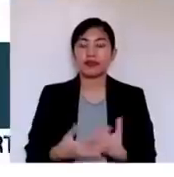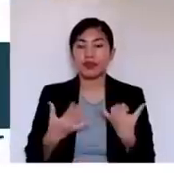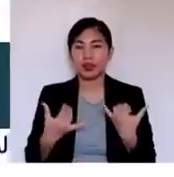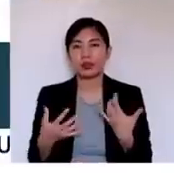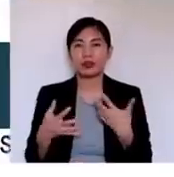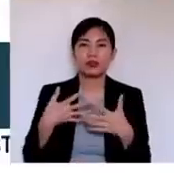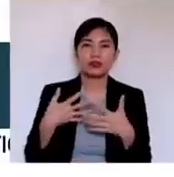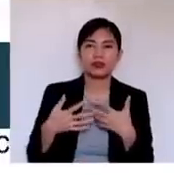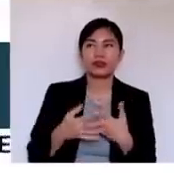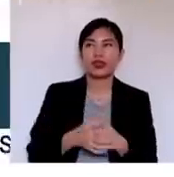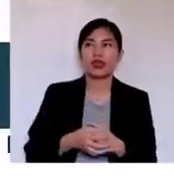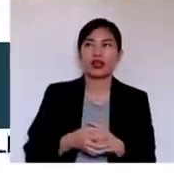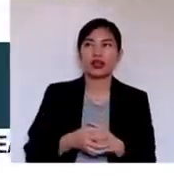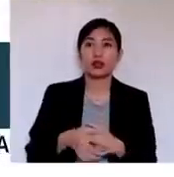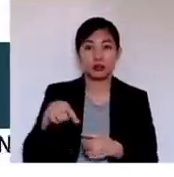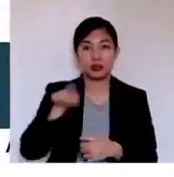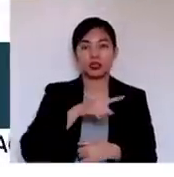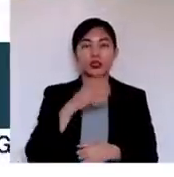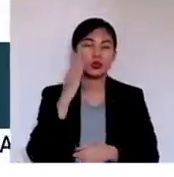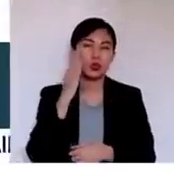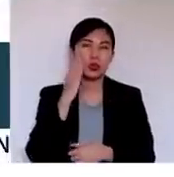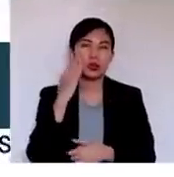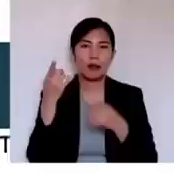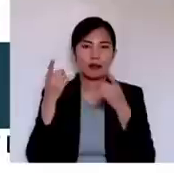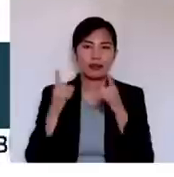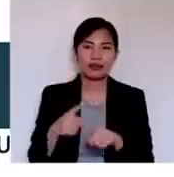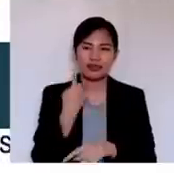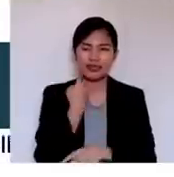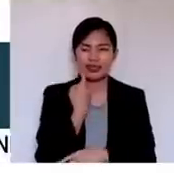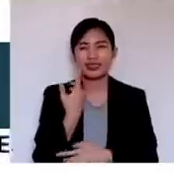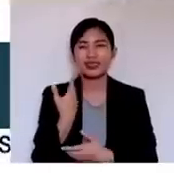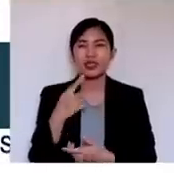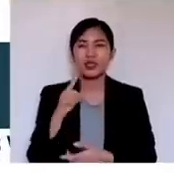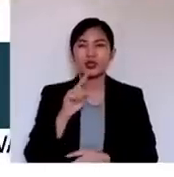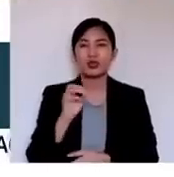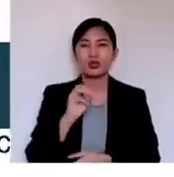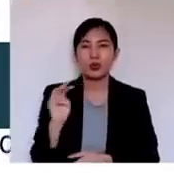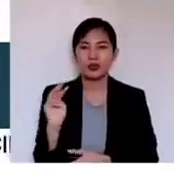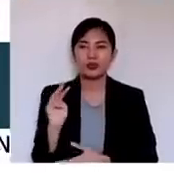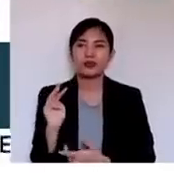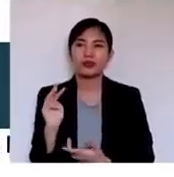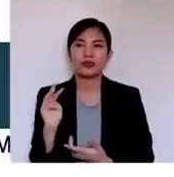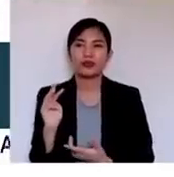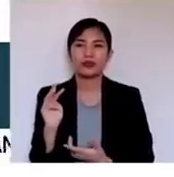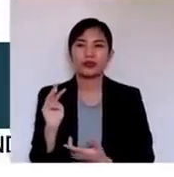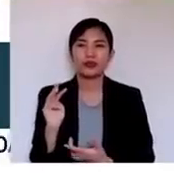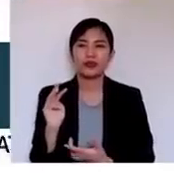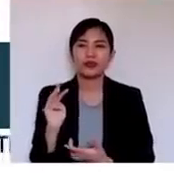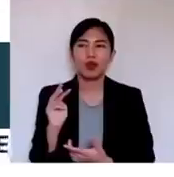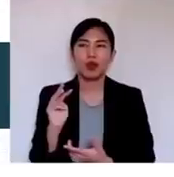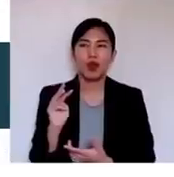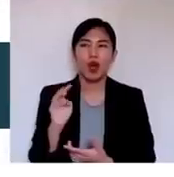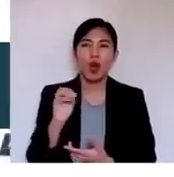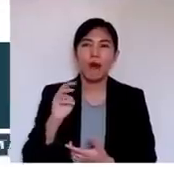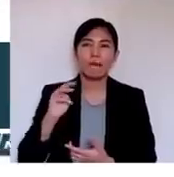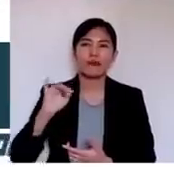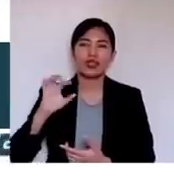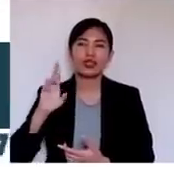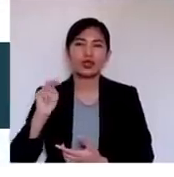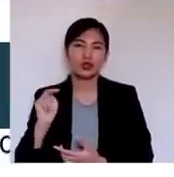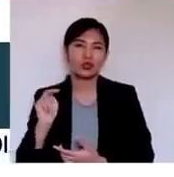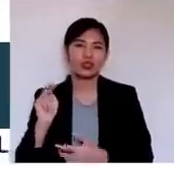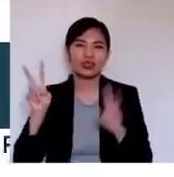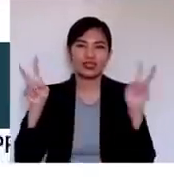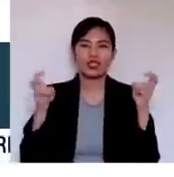I mean, we all know what happened with this whole Zoomicron fiasco, Zoomicron Gate, as it's being termed online,